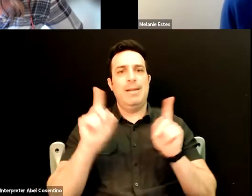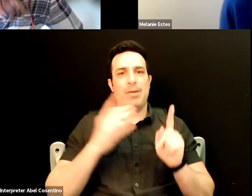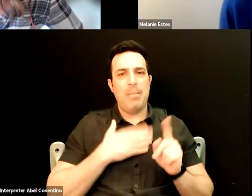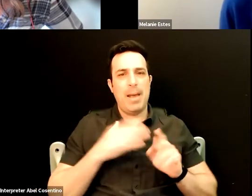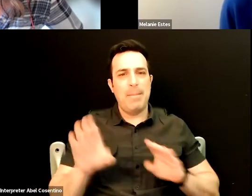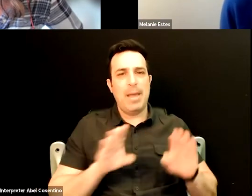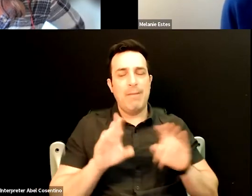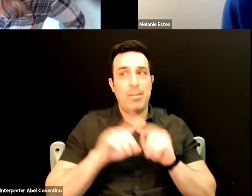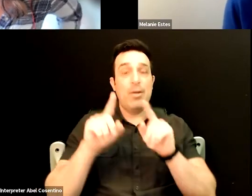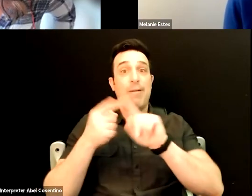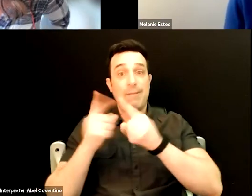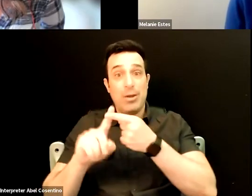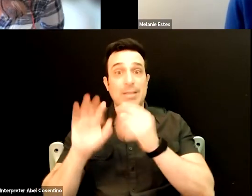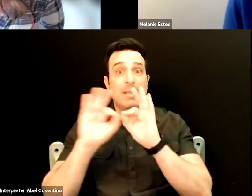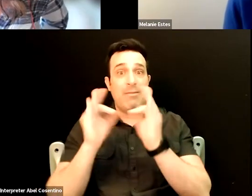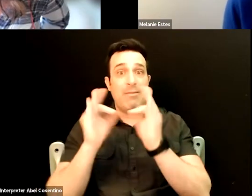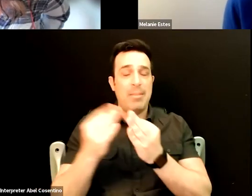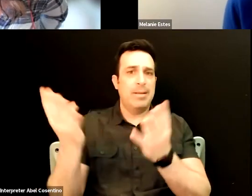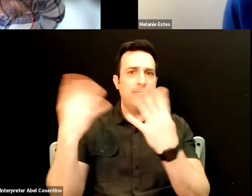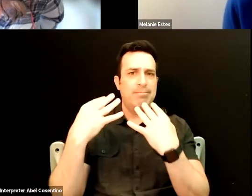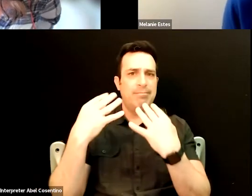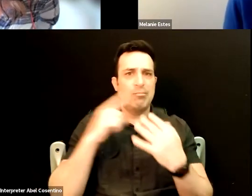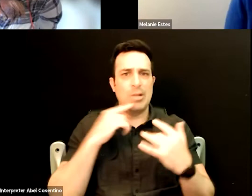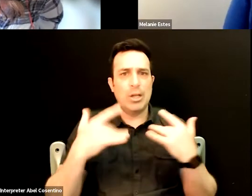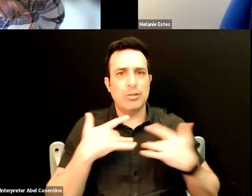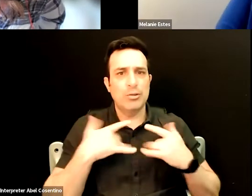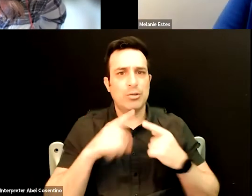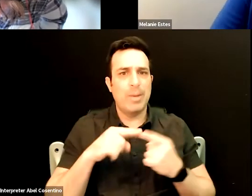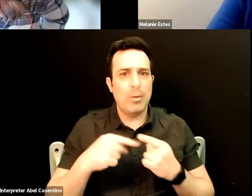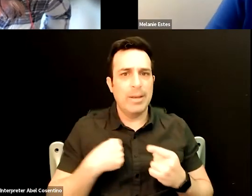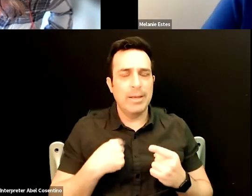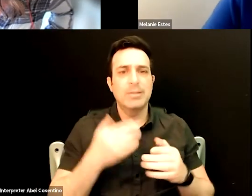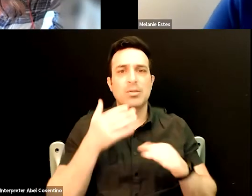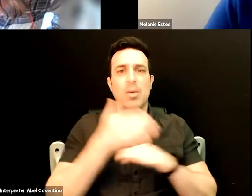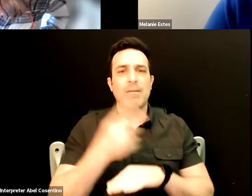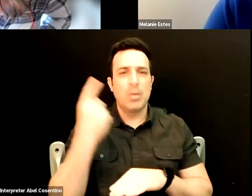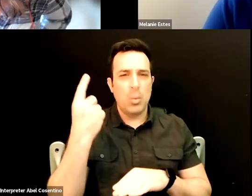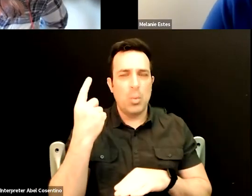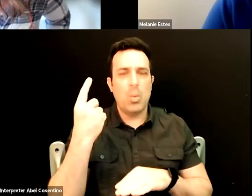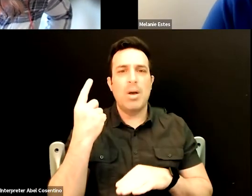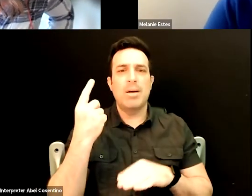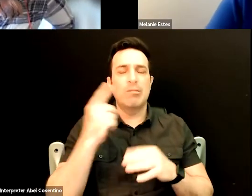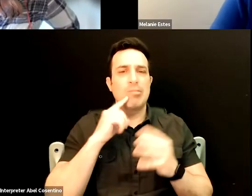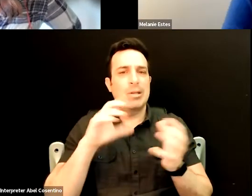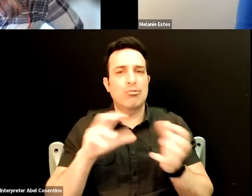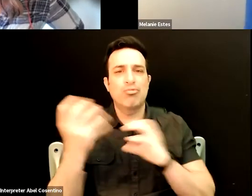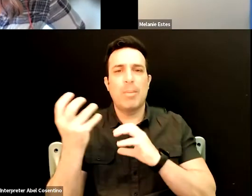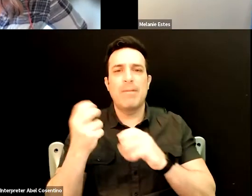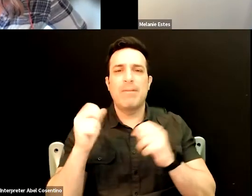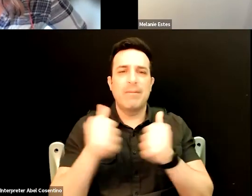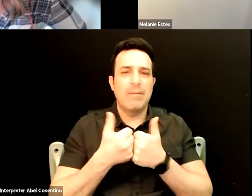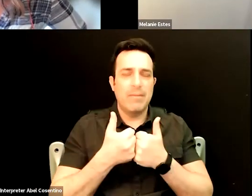was, but my friends and family were very aware and very concerned. So after one particularly disruptive and